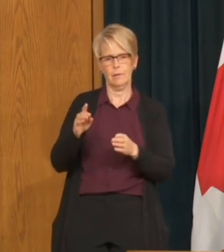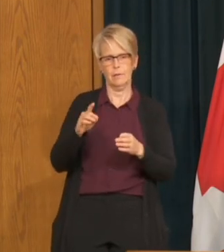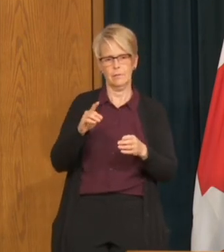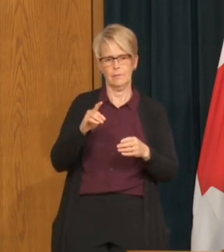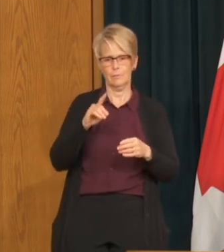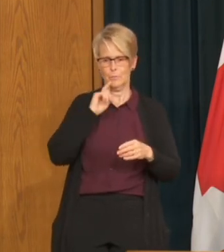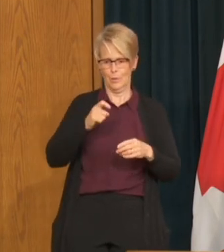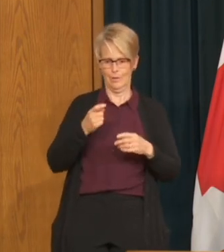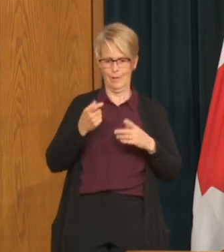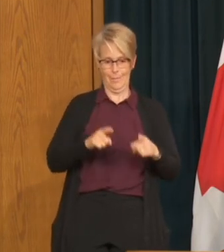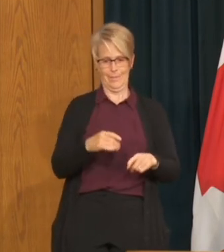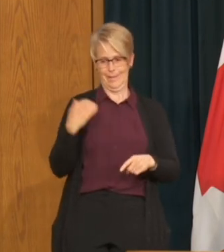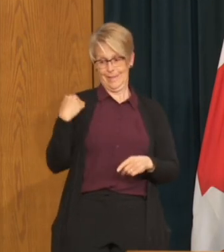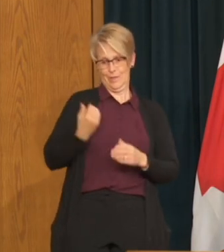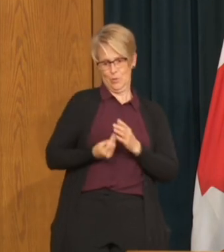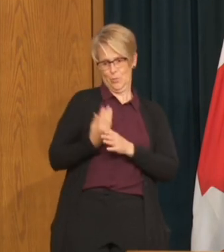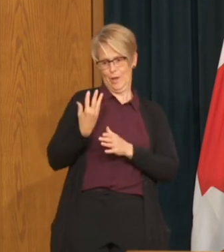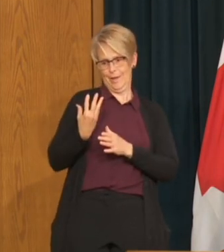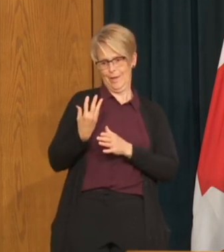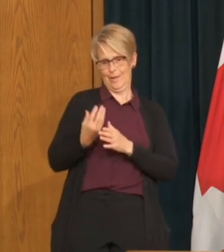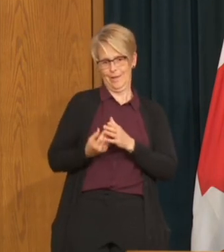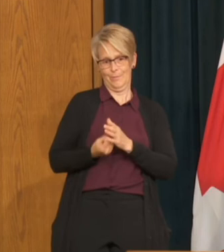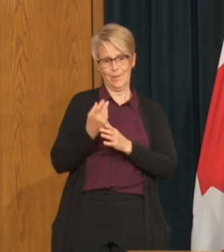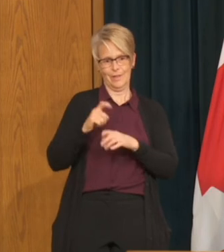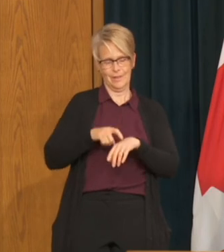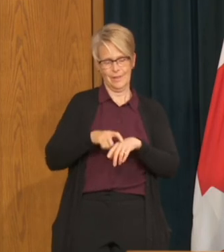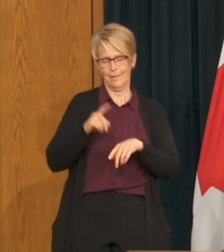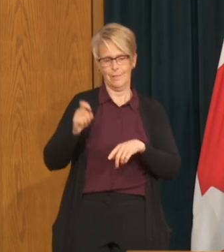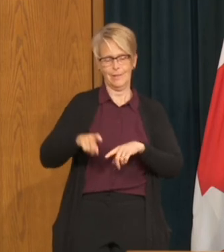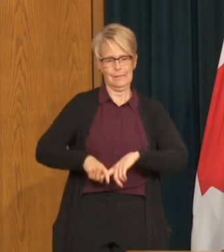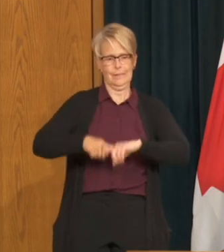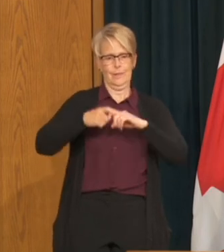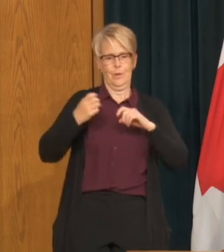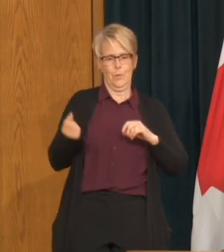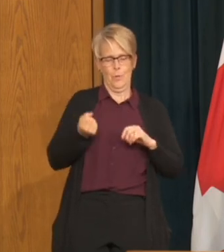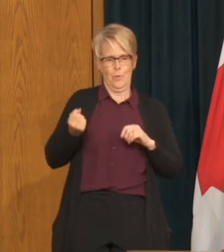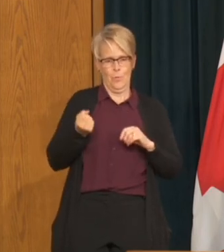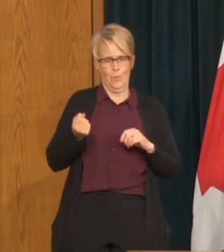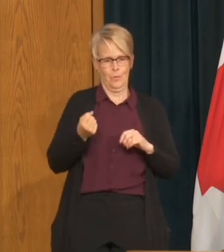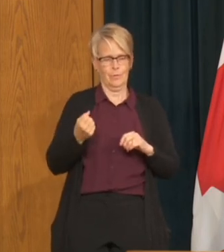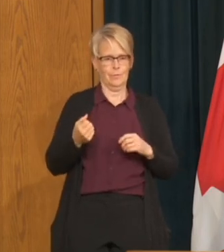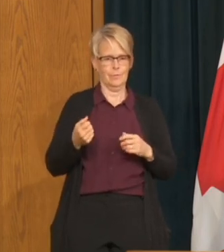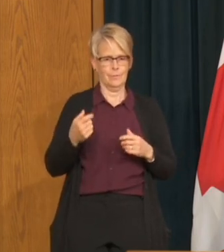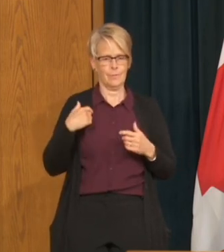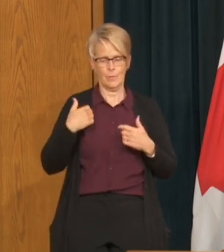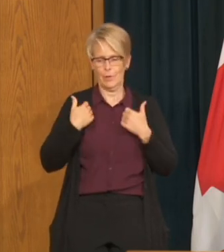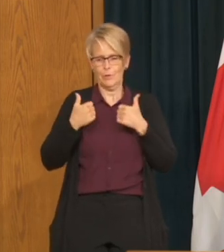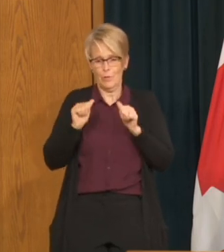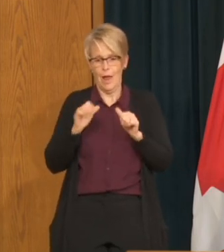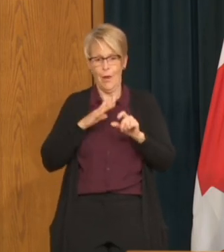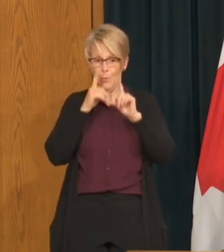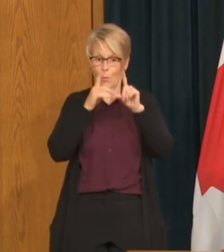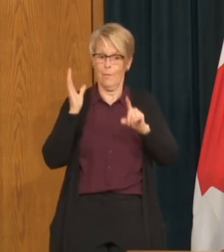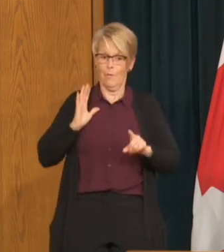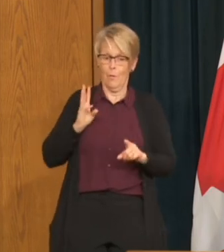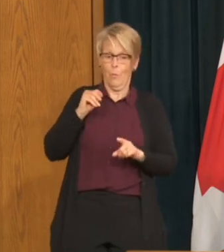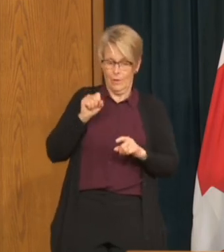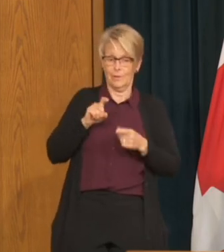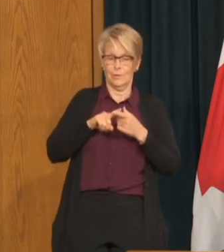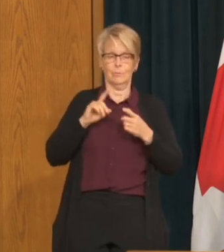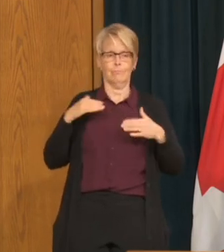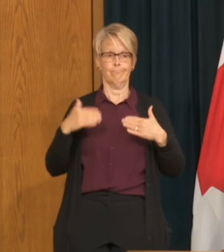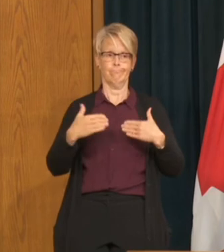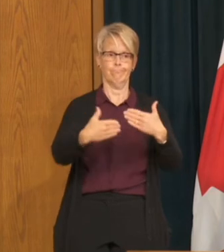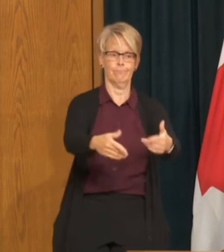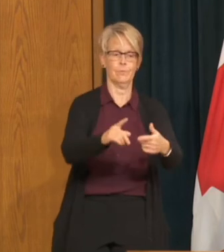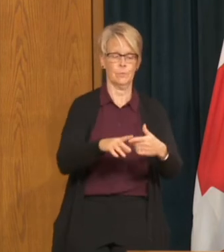this spring, which had to be put on hold to try to get surgical numbers much lower. So we recognize the need